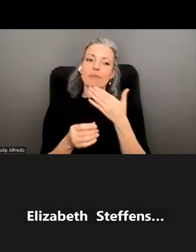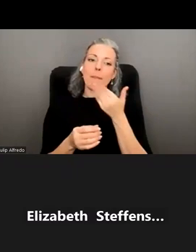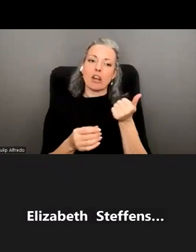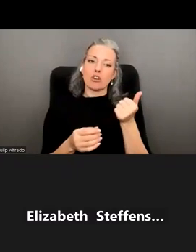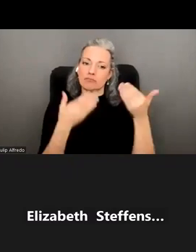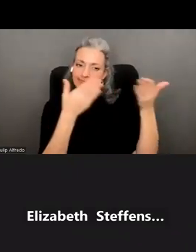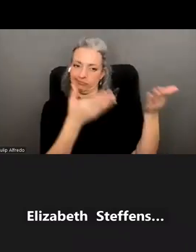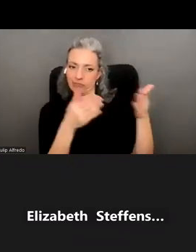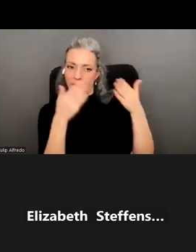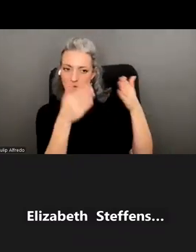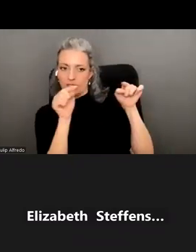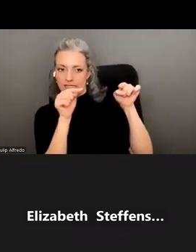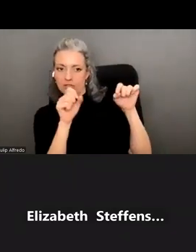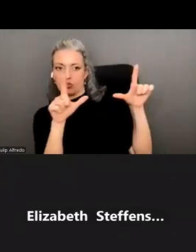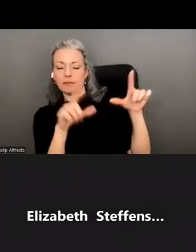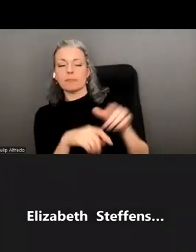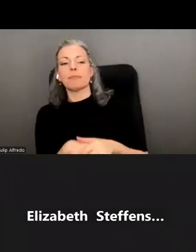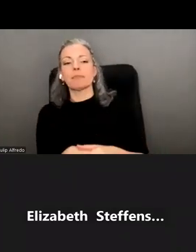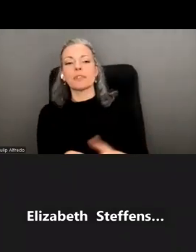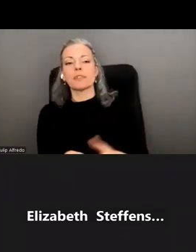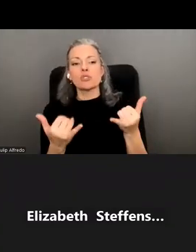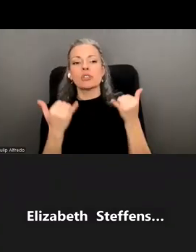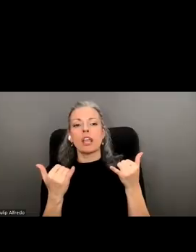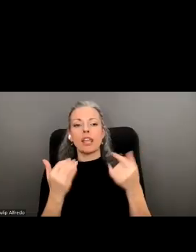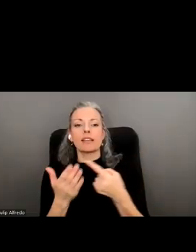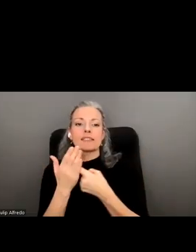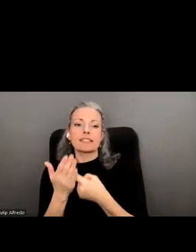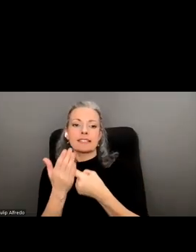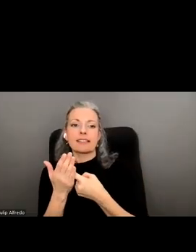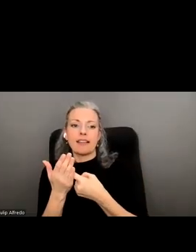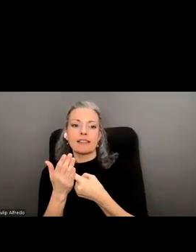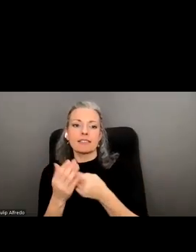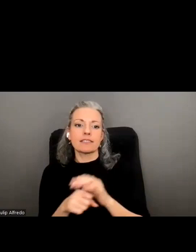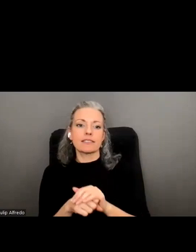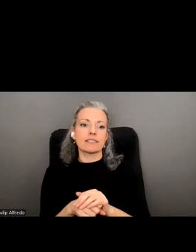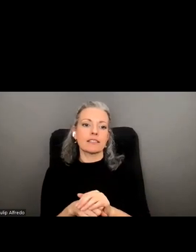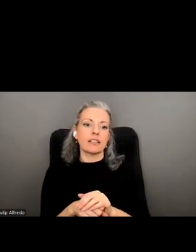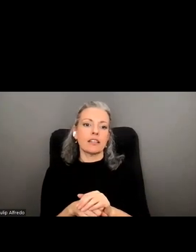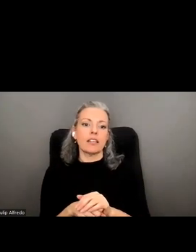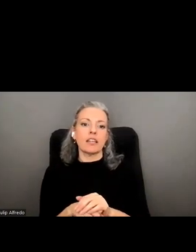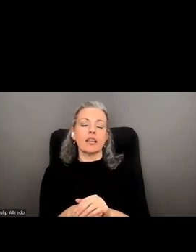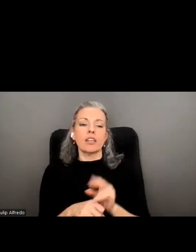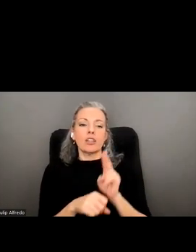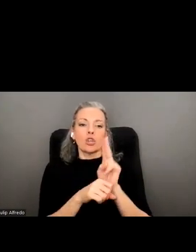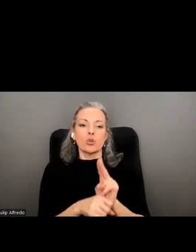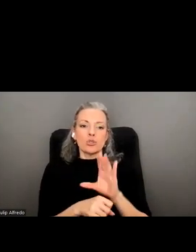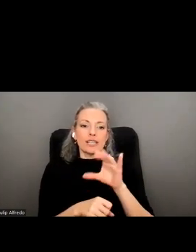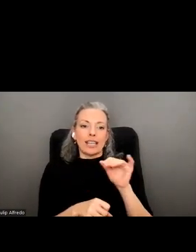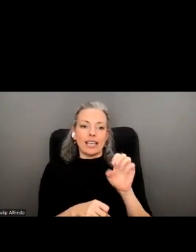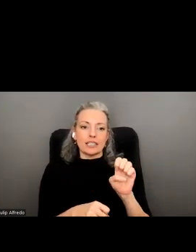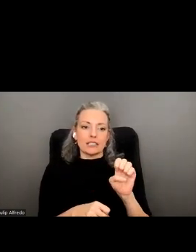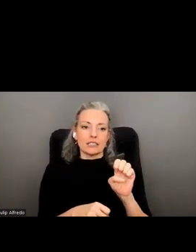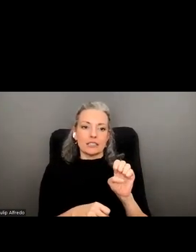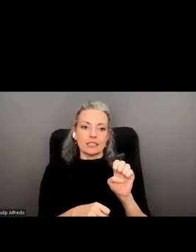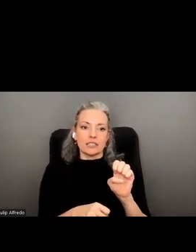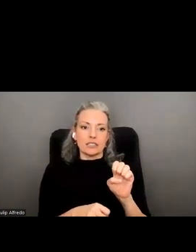so we are here to talk today about the latest use case for the Agency Data Hub, which is